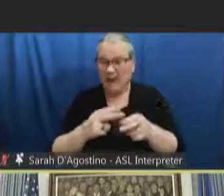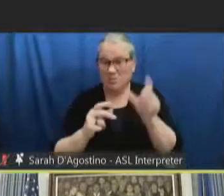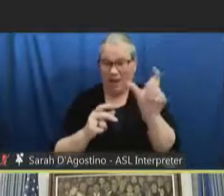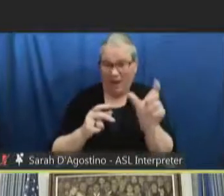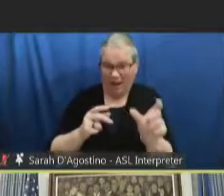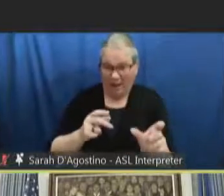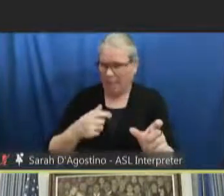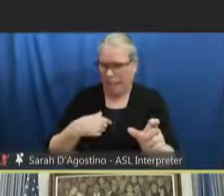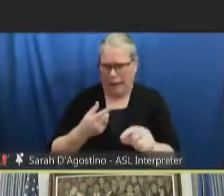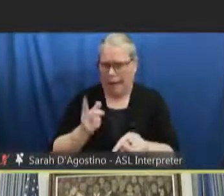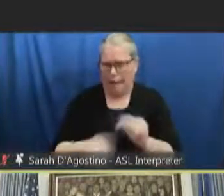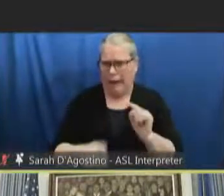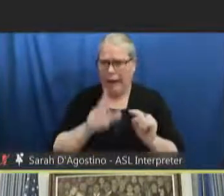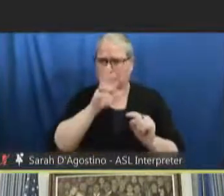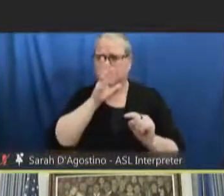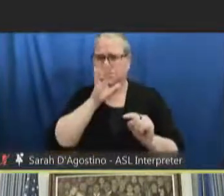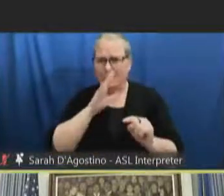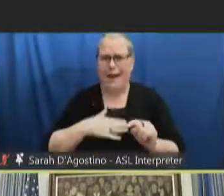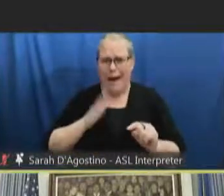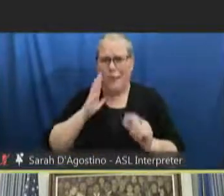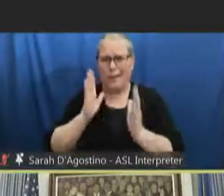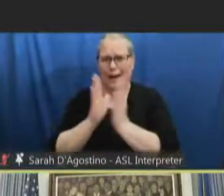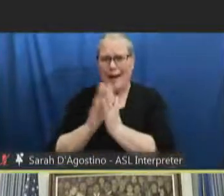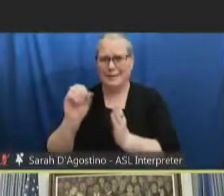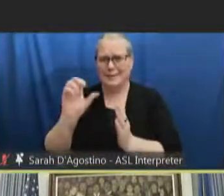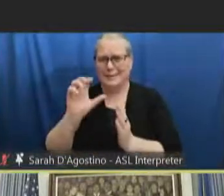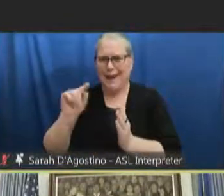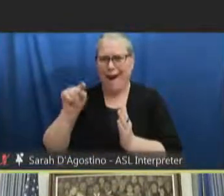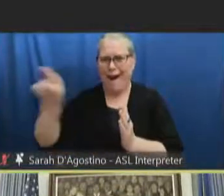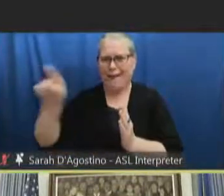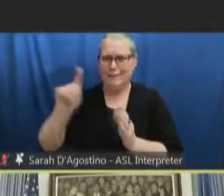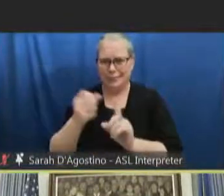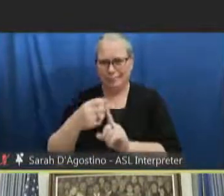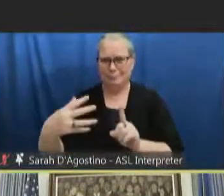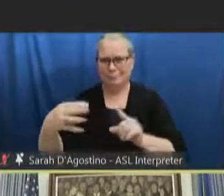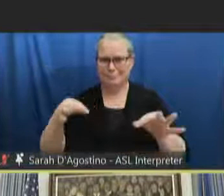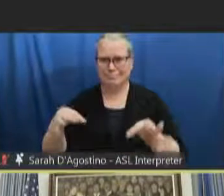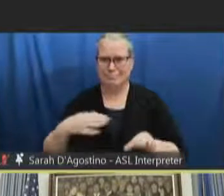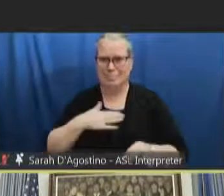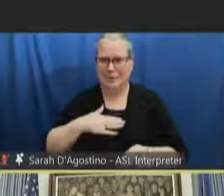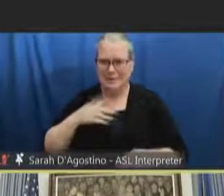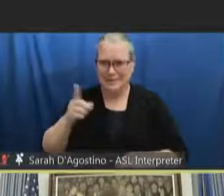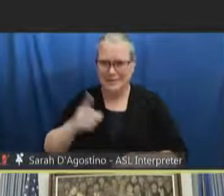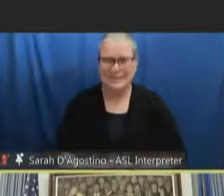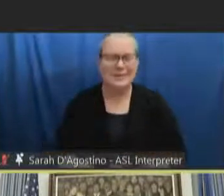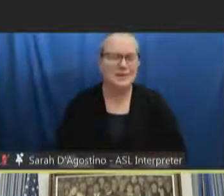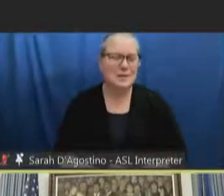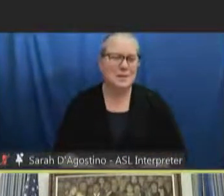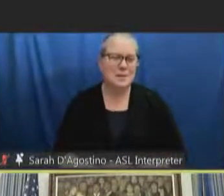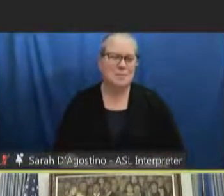over to Scott in 1 minute. Last thing I did want to say, though, is regards the